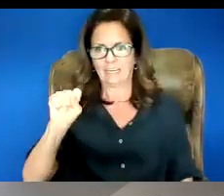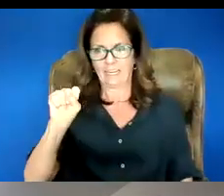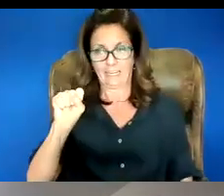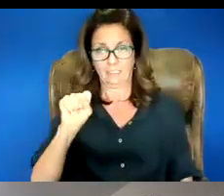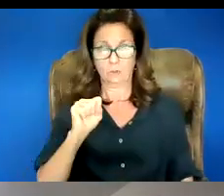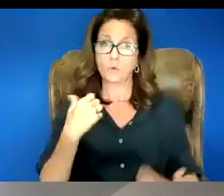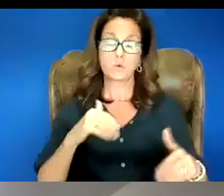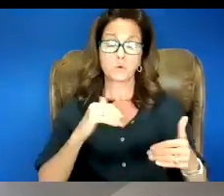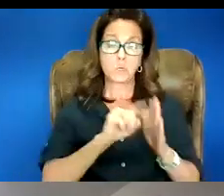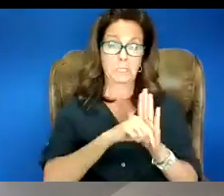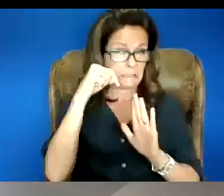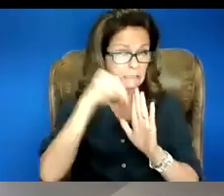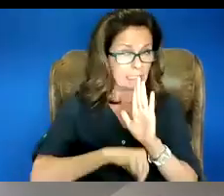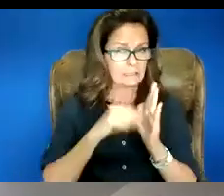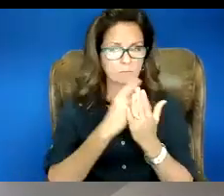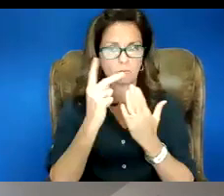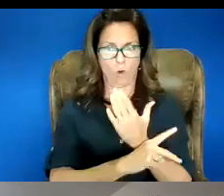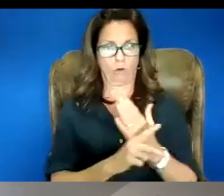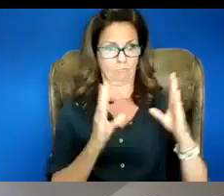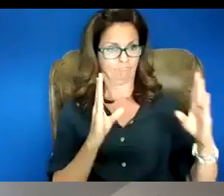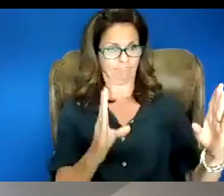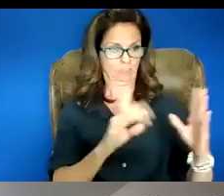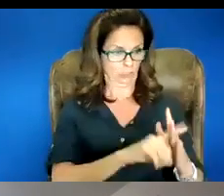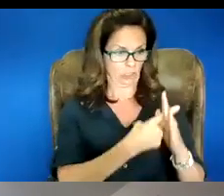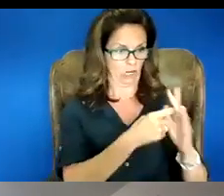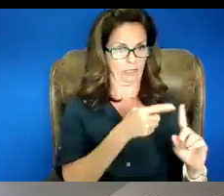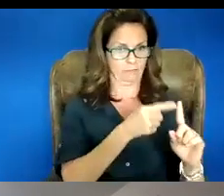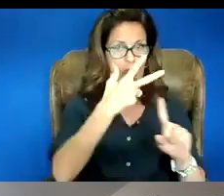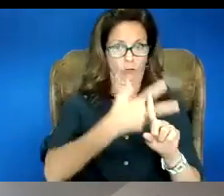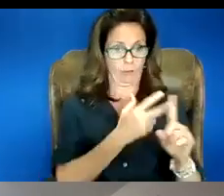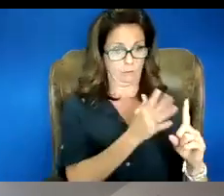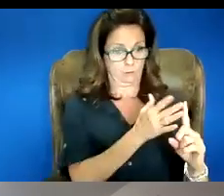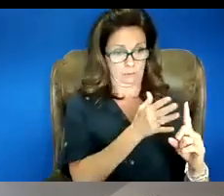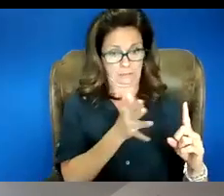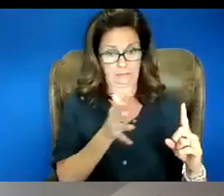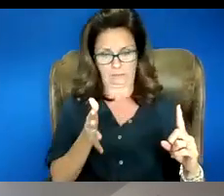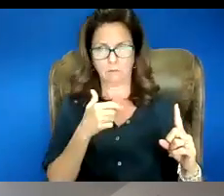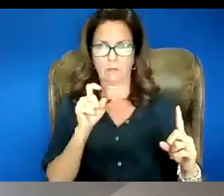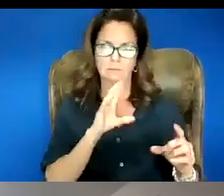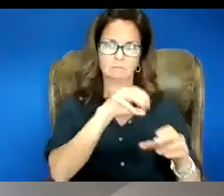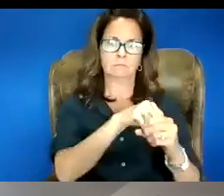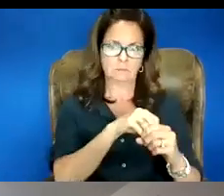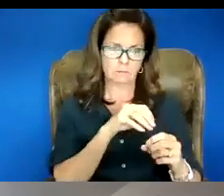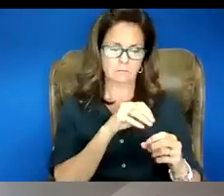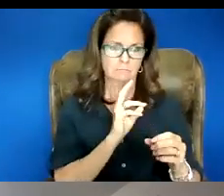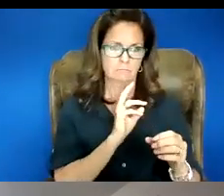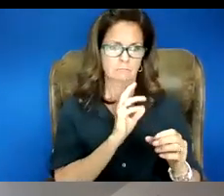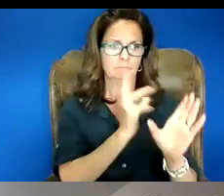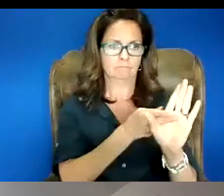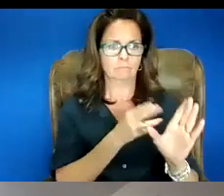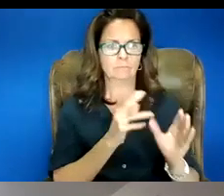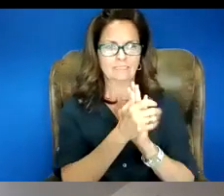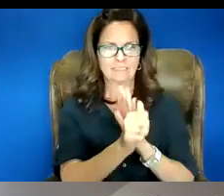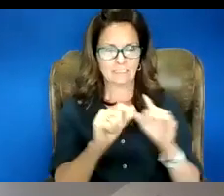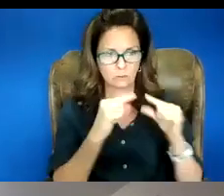program in the first 3 months where you're attending the skill groups and you're working with your health coach. You probably meet with